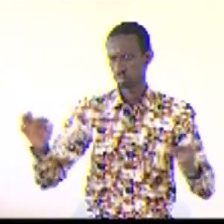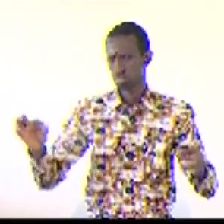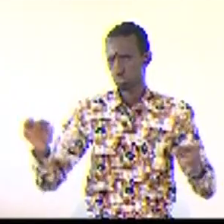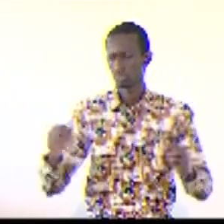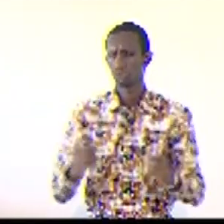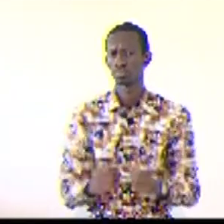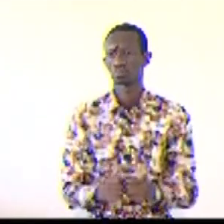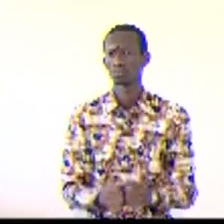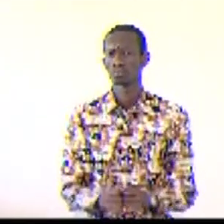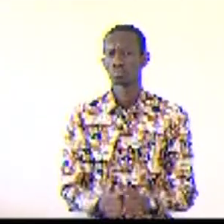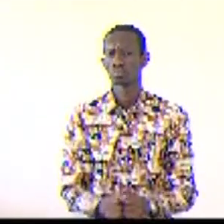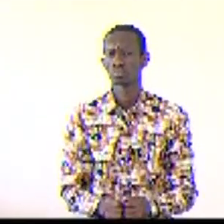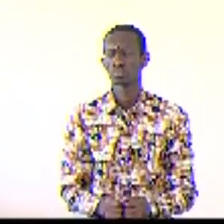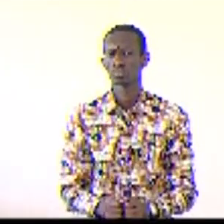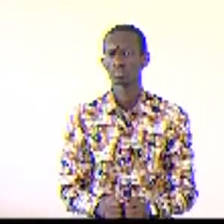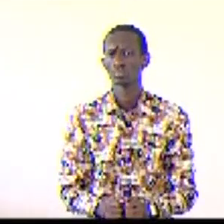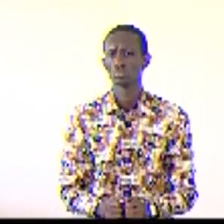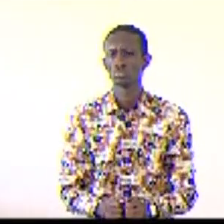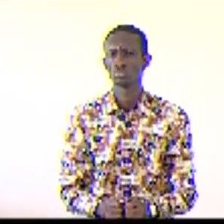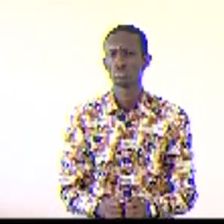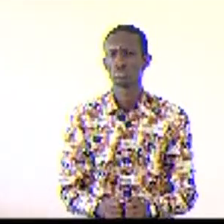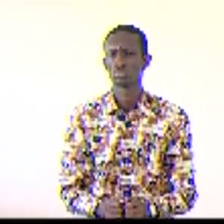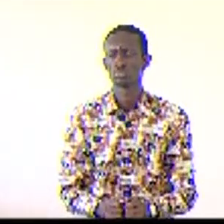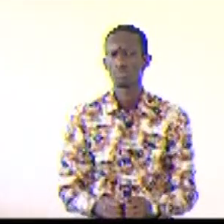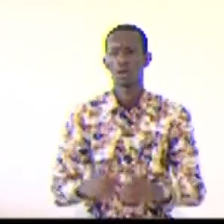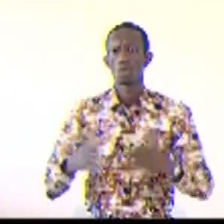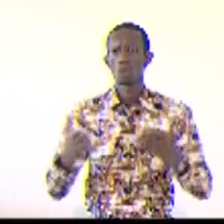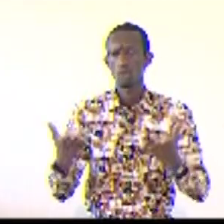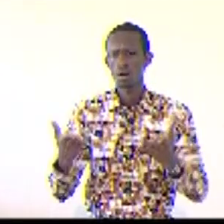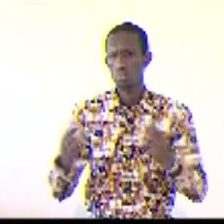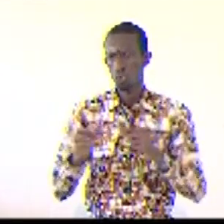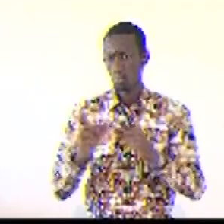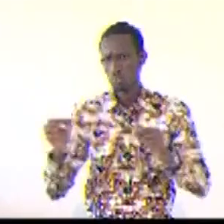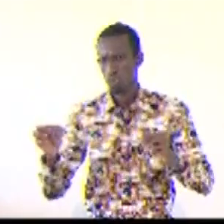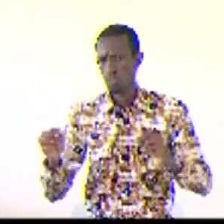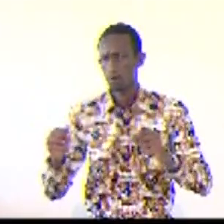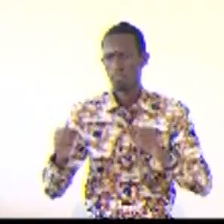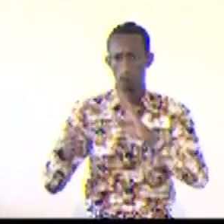how fast the reaction